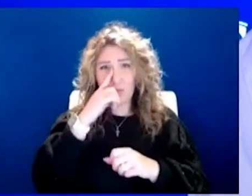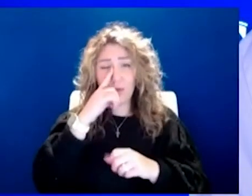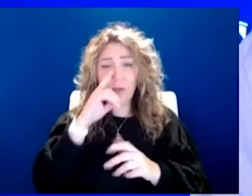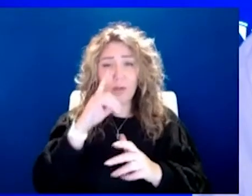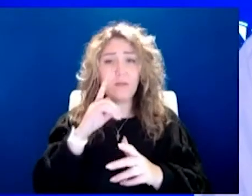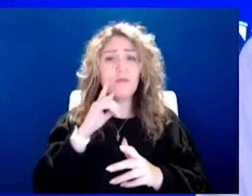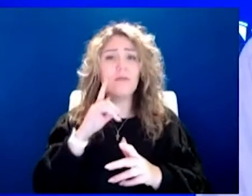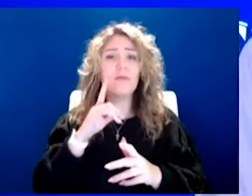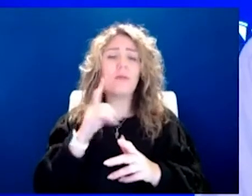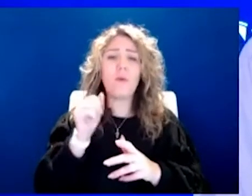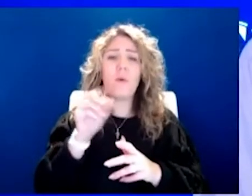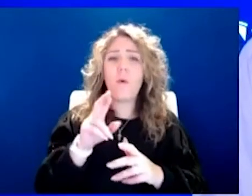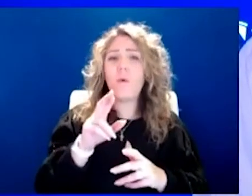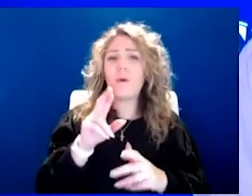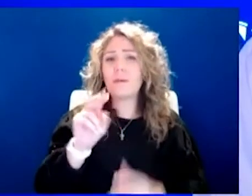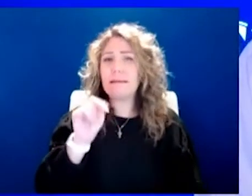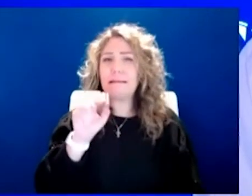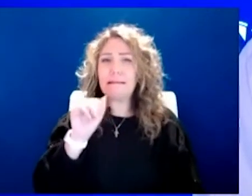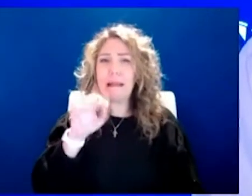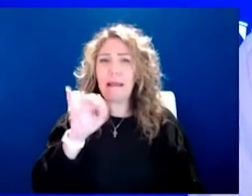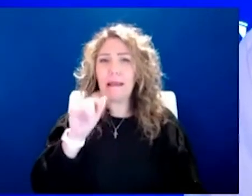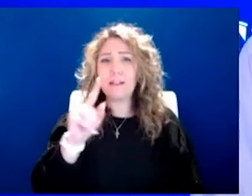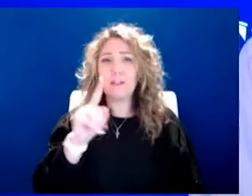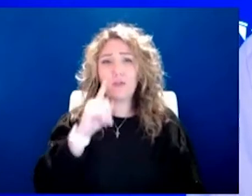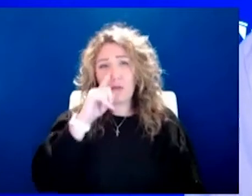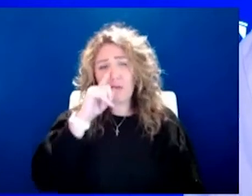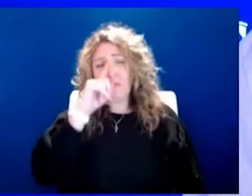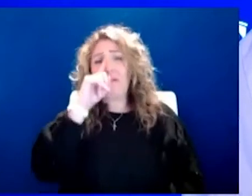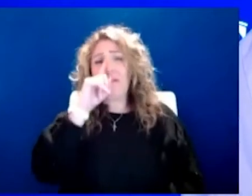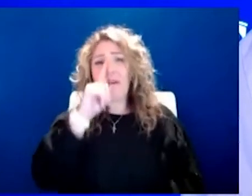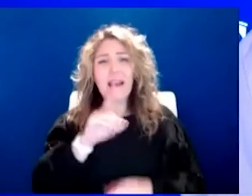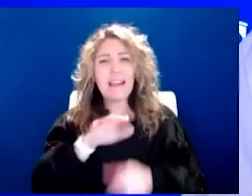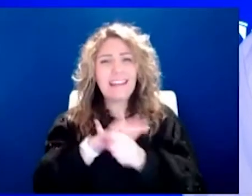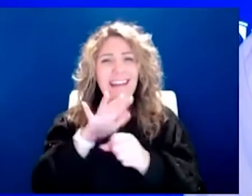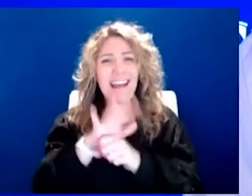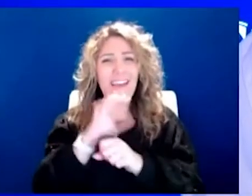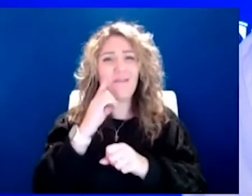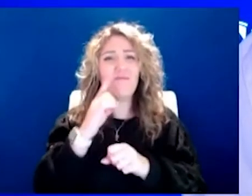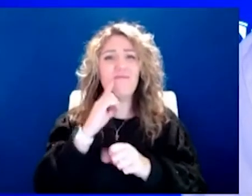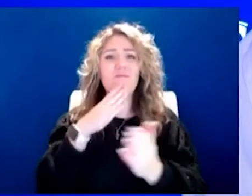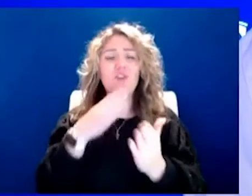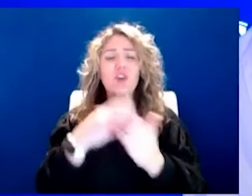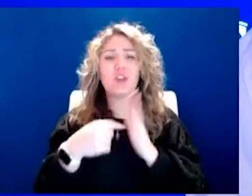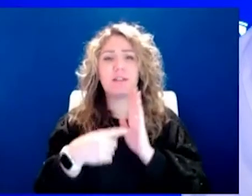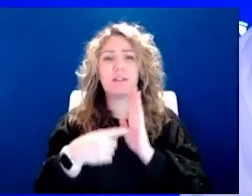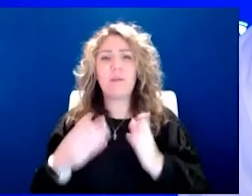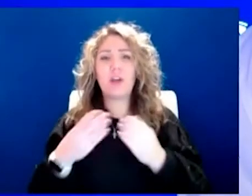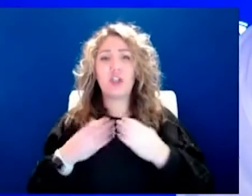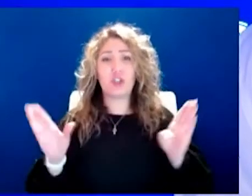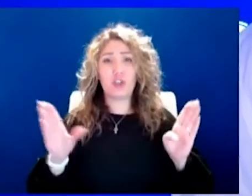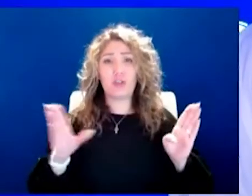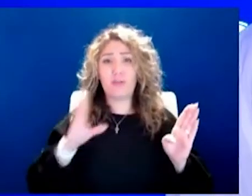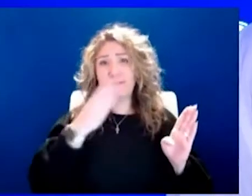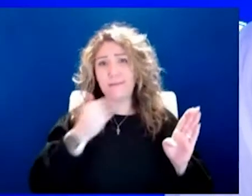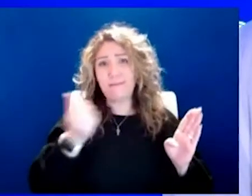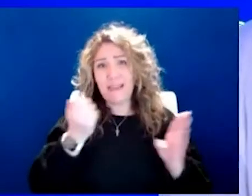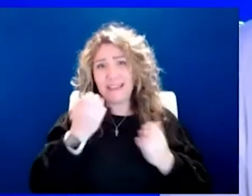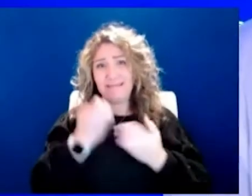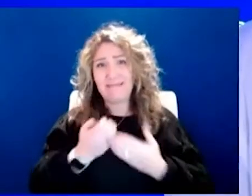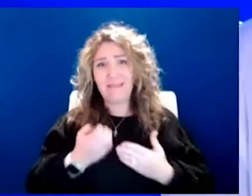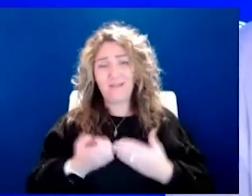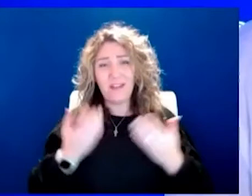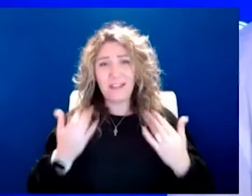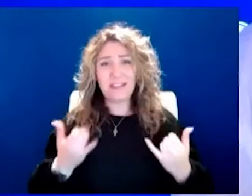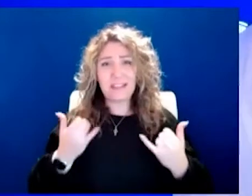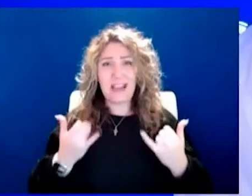or your nasal passages far enough to get an adequate sample? But in general, that is the best evidence that I know of. I'm not sure about any